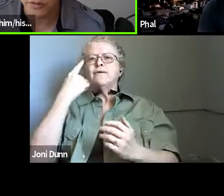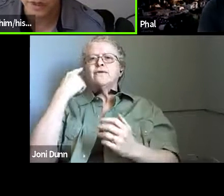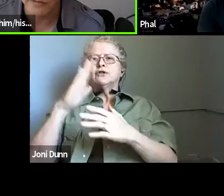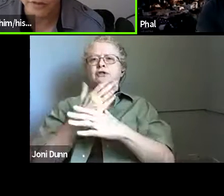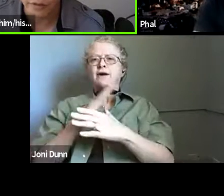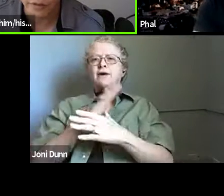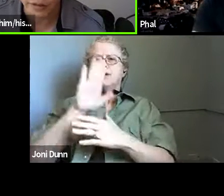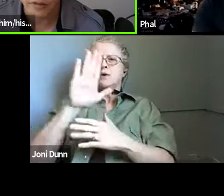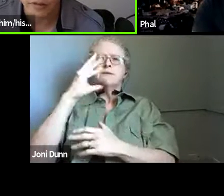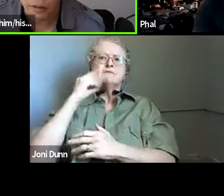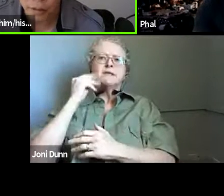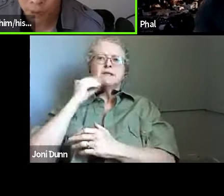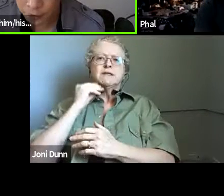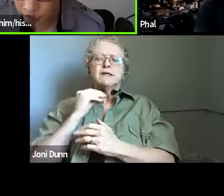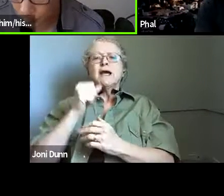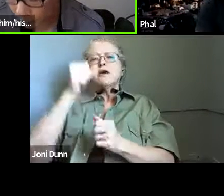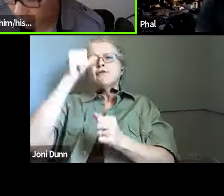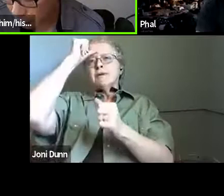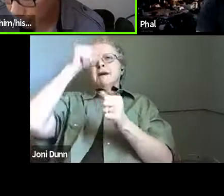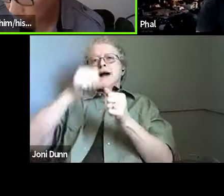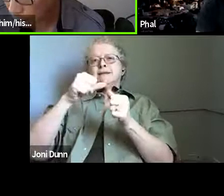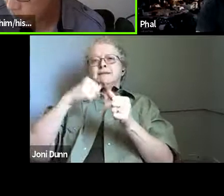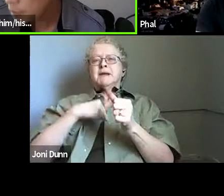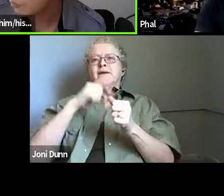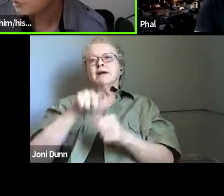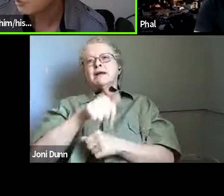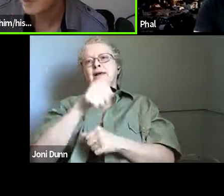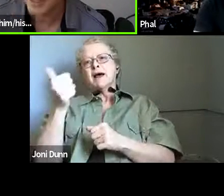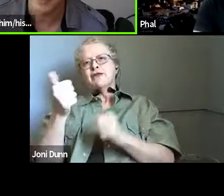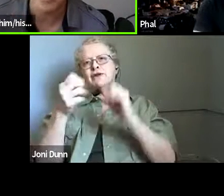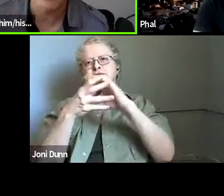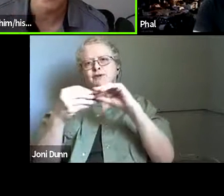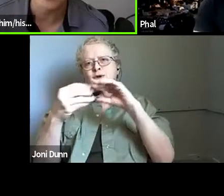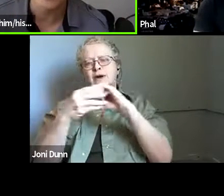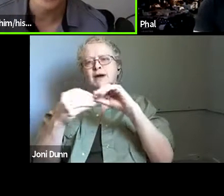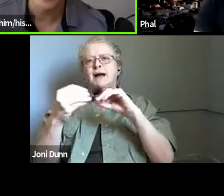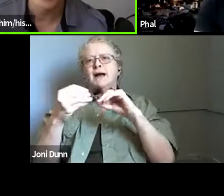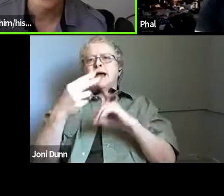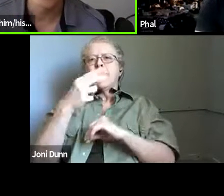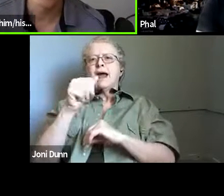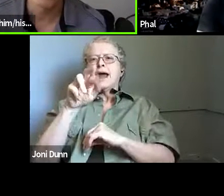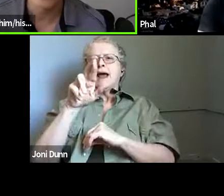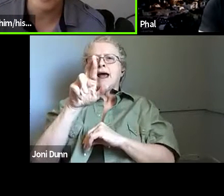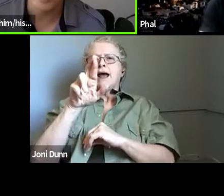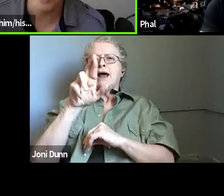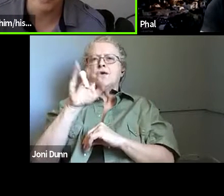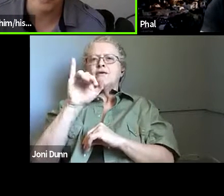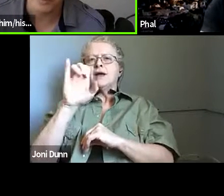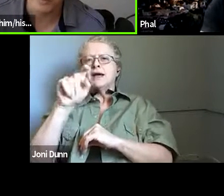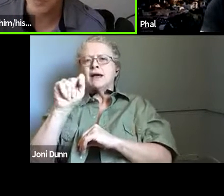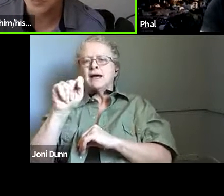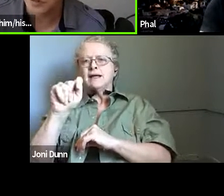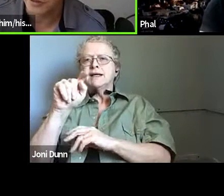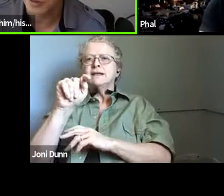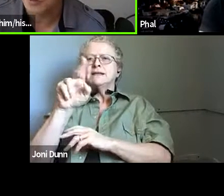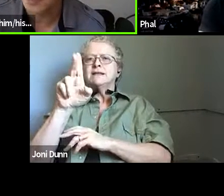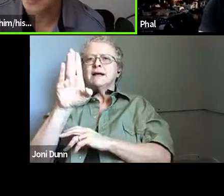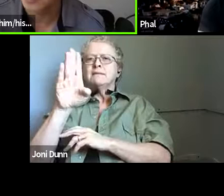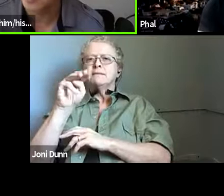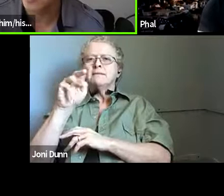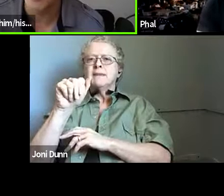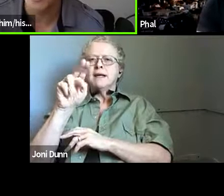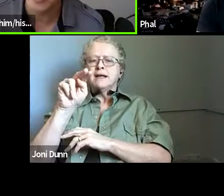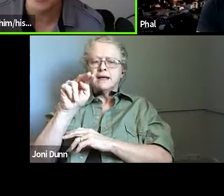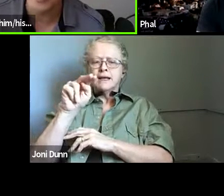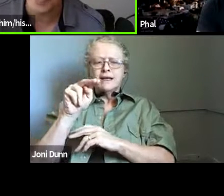a story of a story that might resonate with you, about Harriet Tubman. So Ruth Wilson McGilmore, who I mentioned earlier, tells